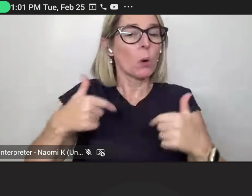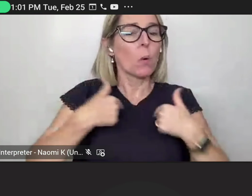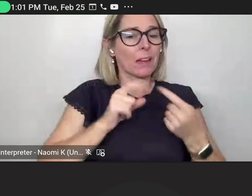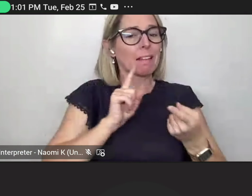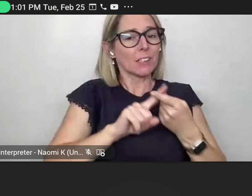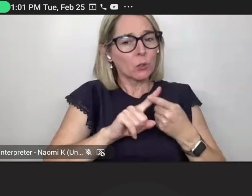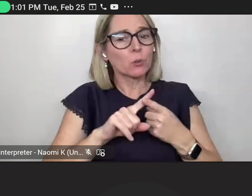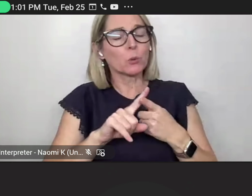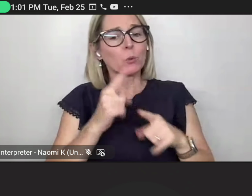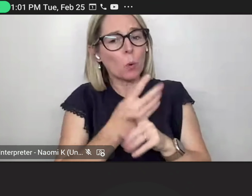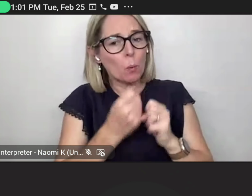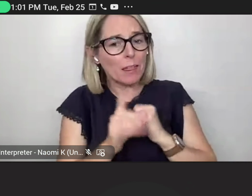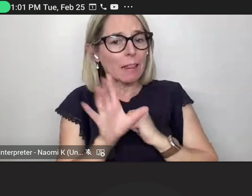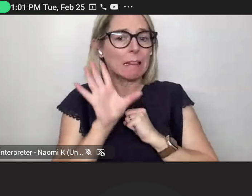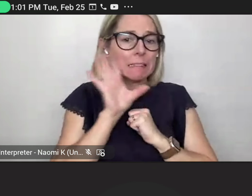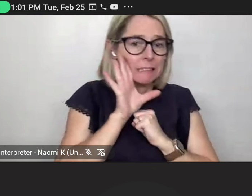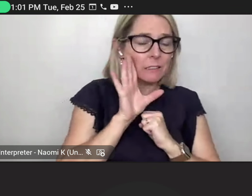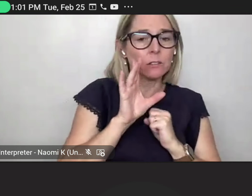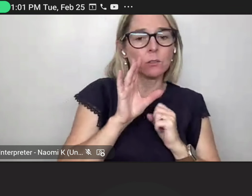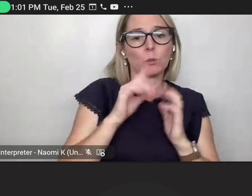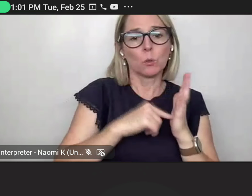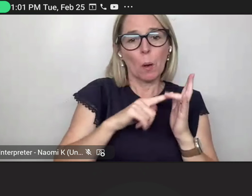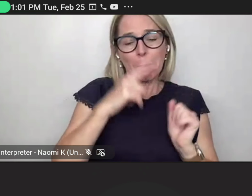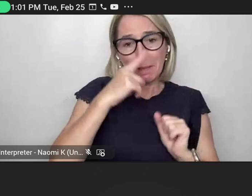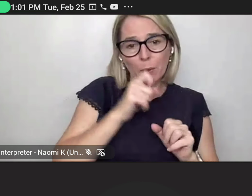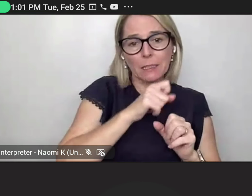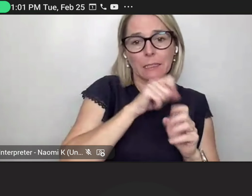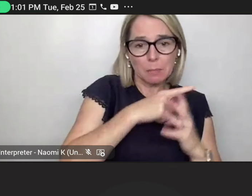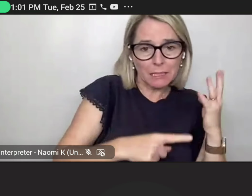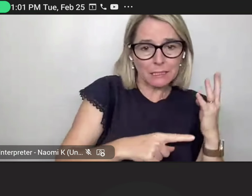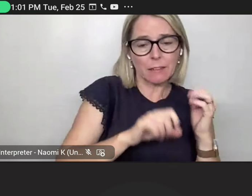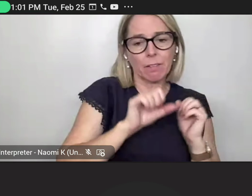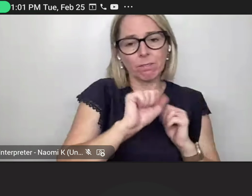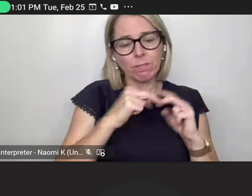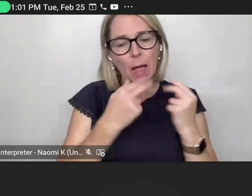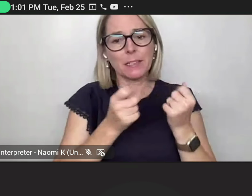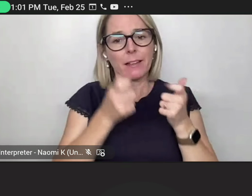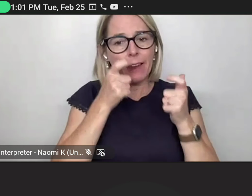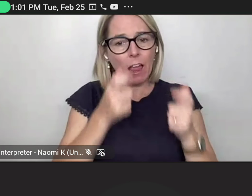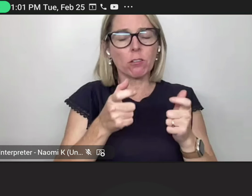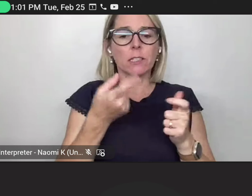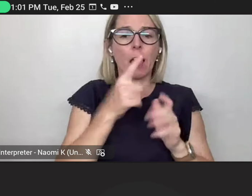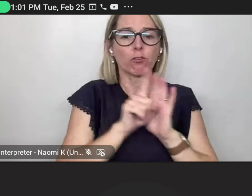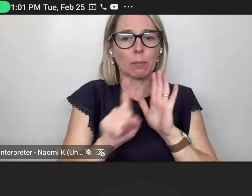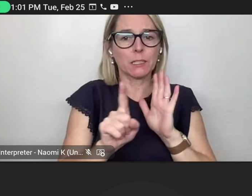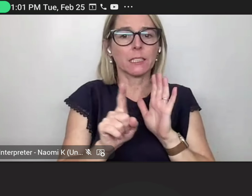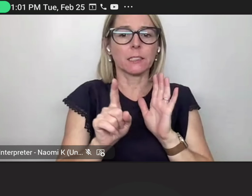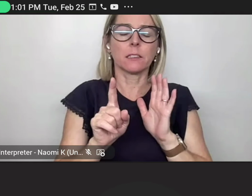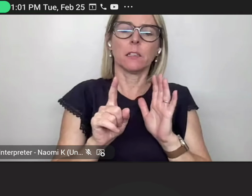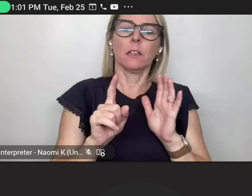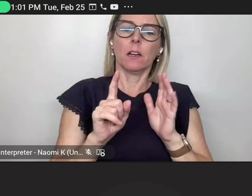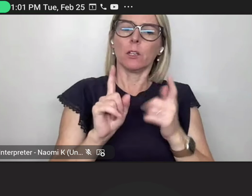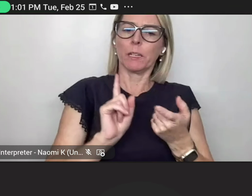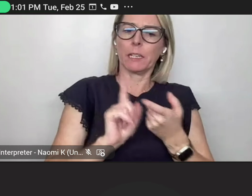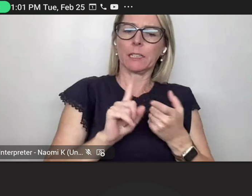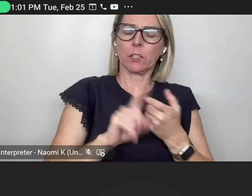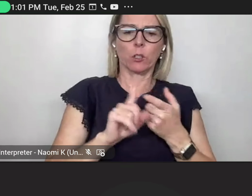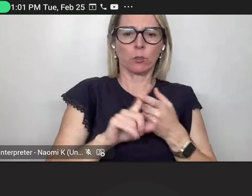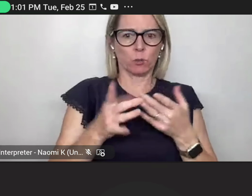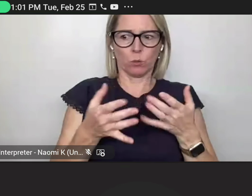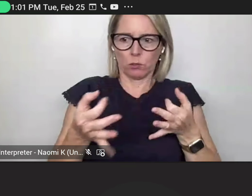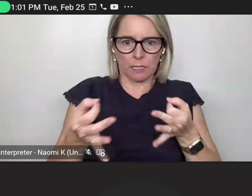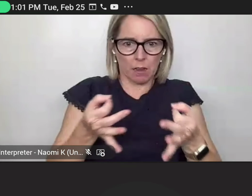with disability, their families, carers, and representatives as we progress through this year of the design